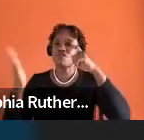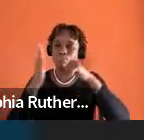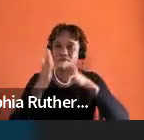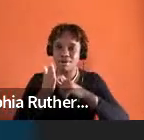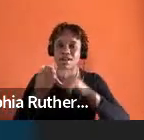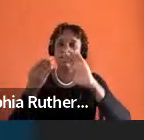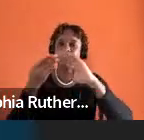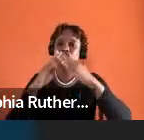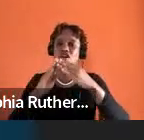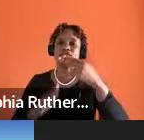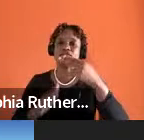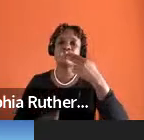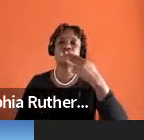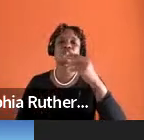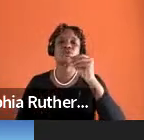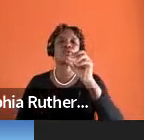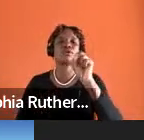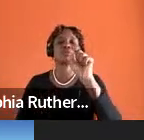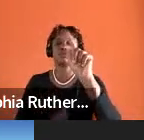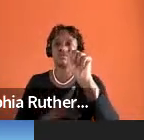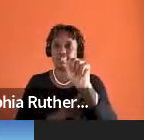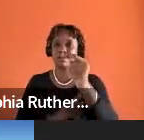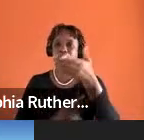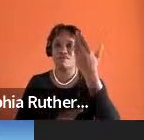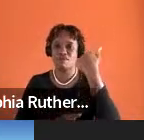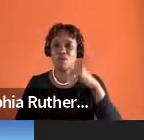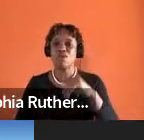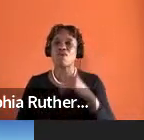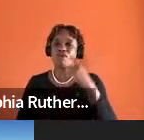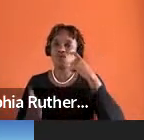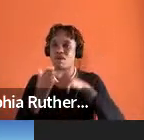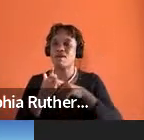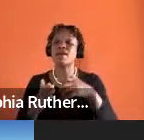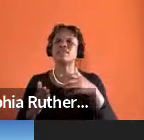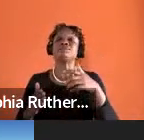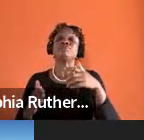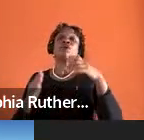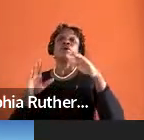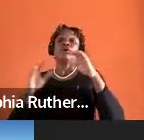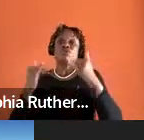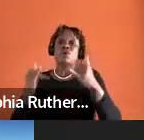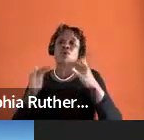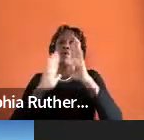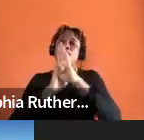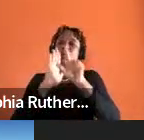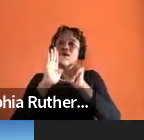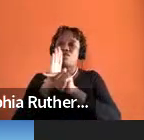earlier. So in terms of background to this study,